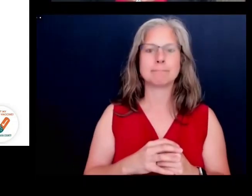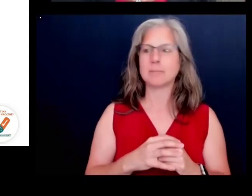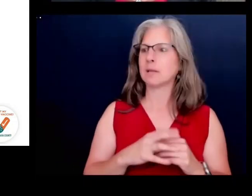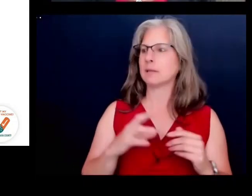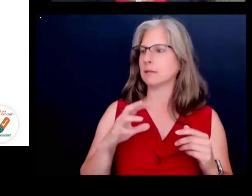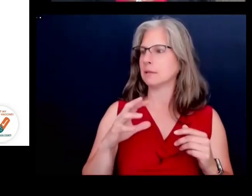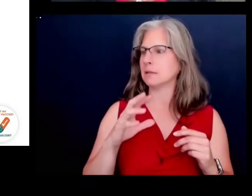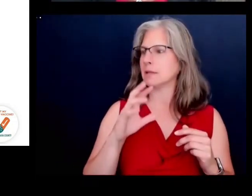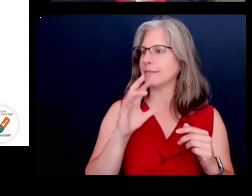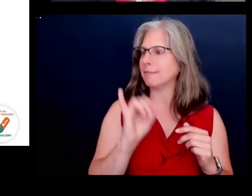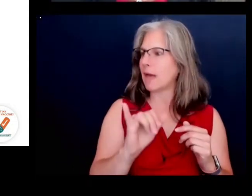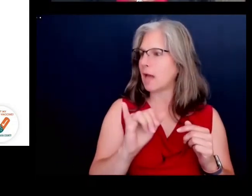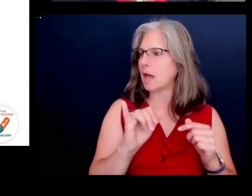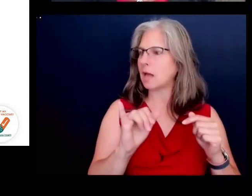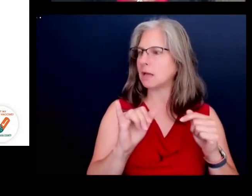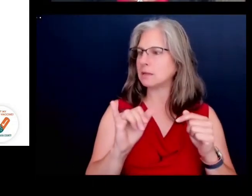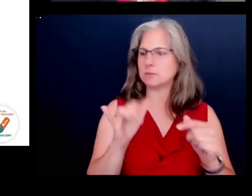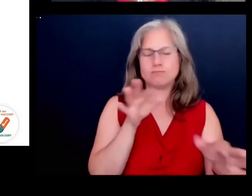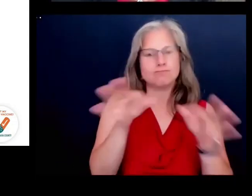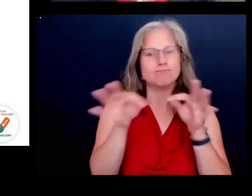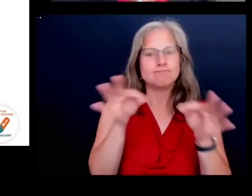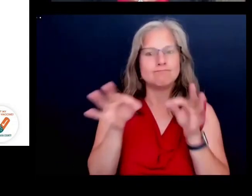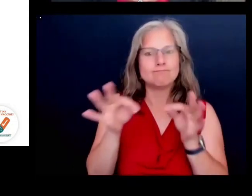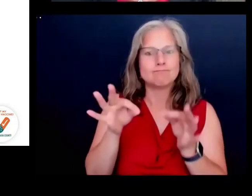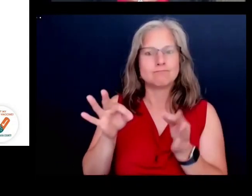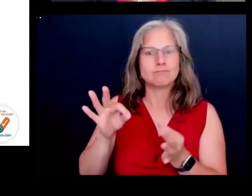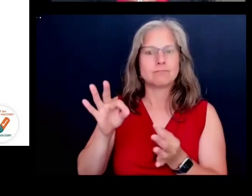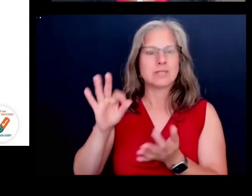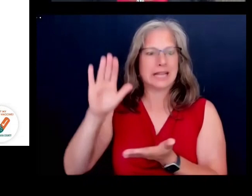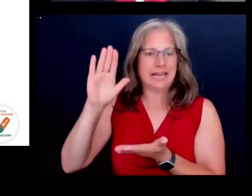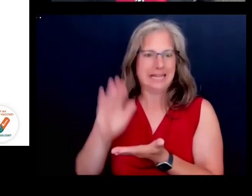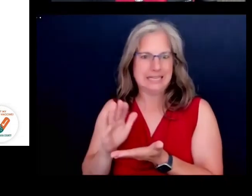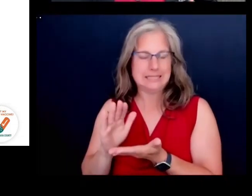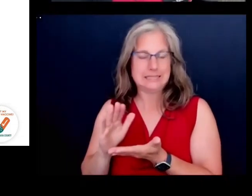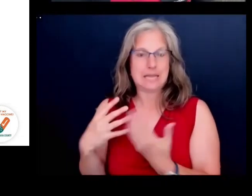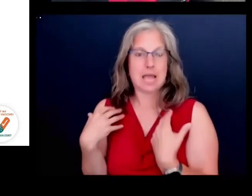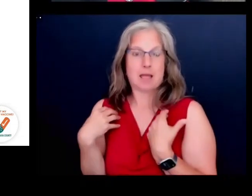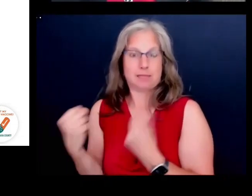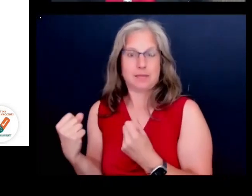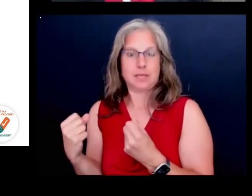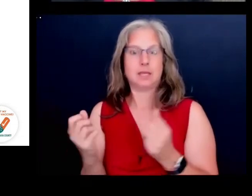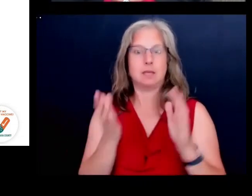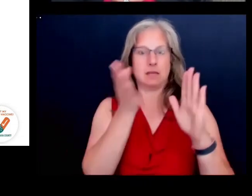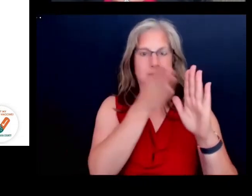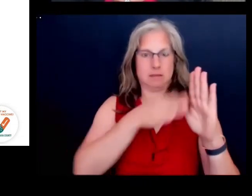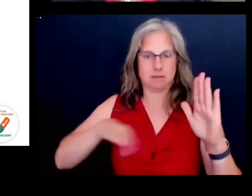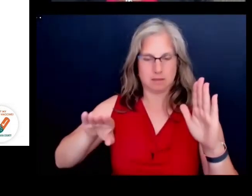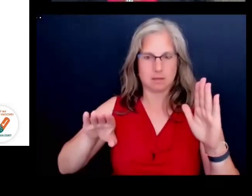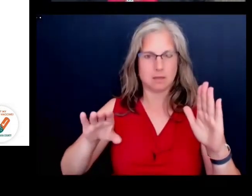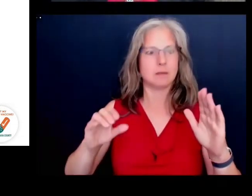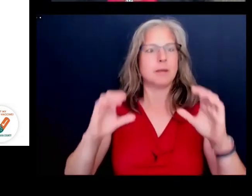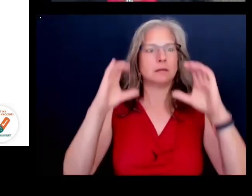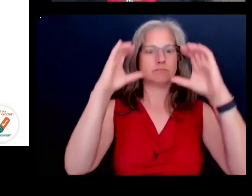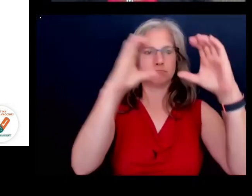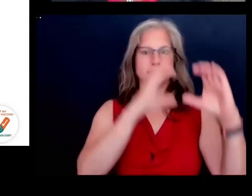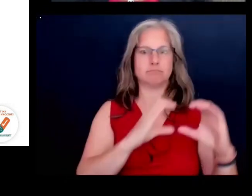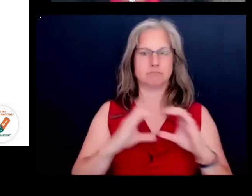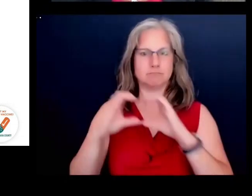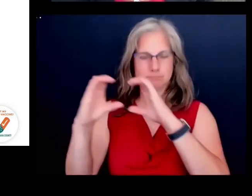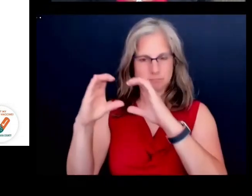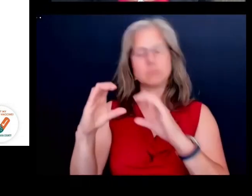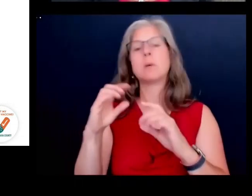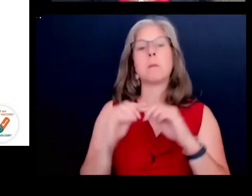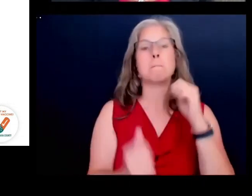The quartile 1 describes the least healthy community condition versus quartile number